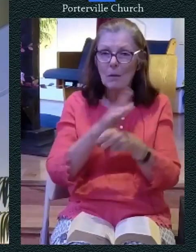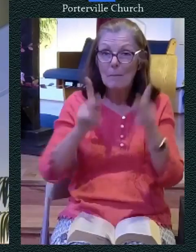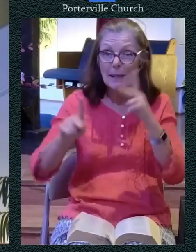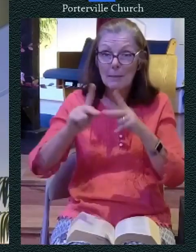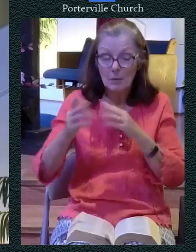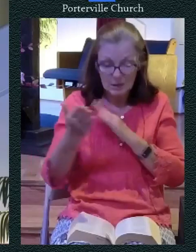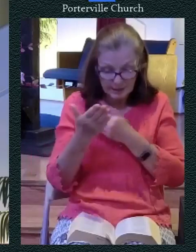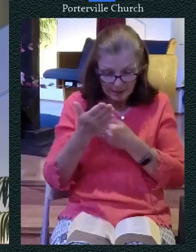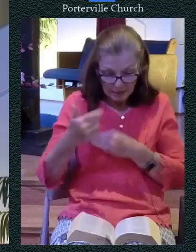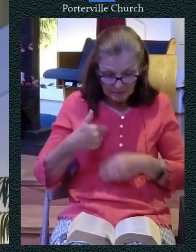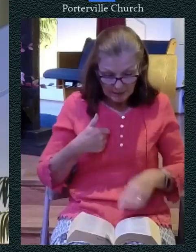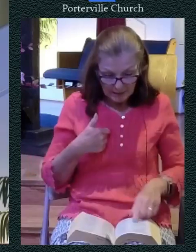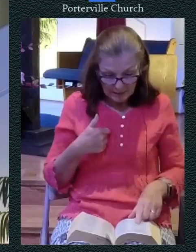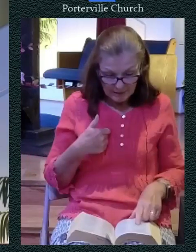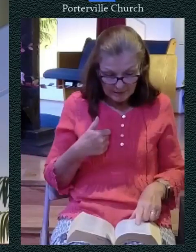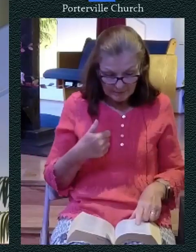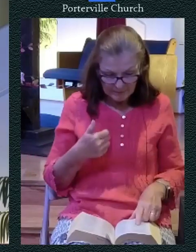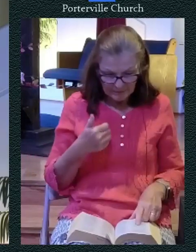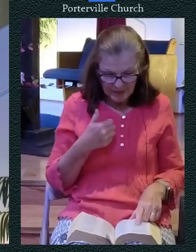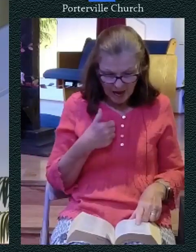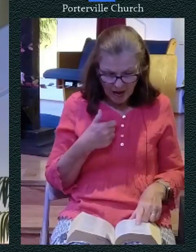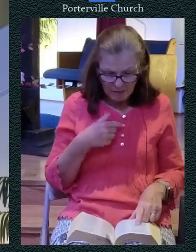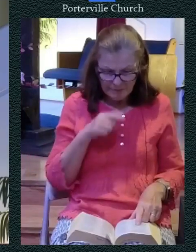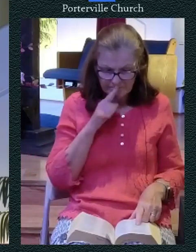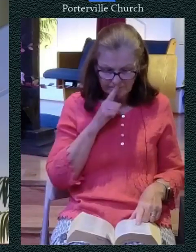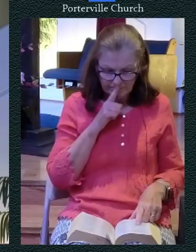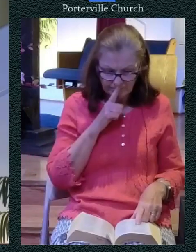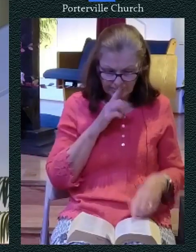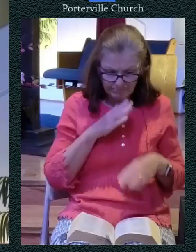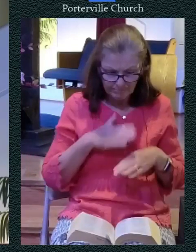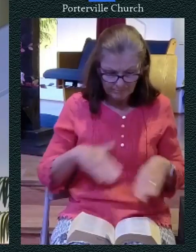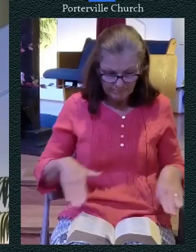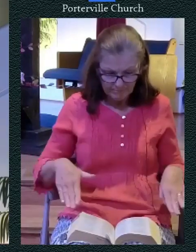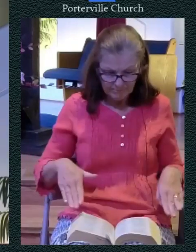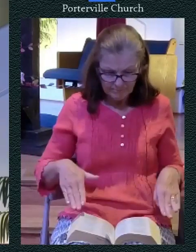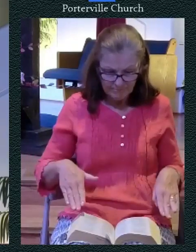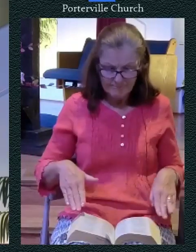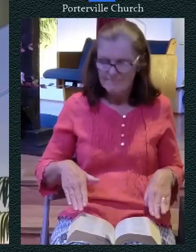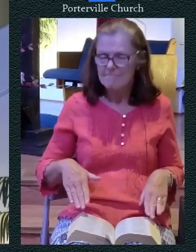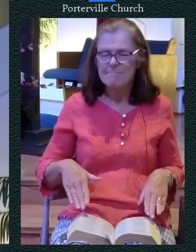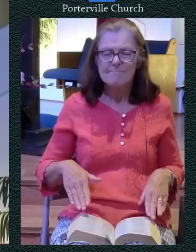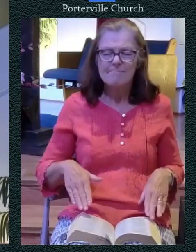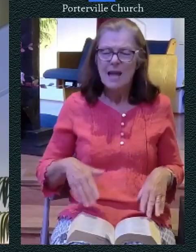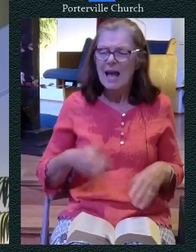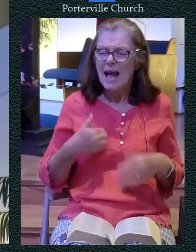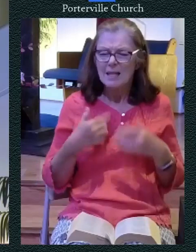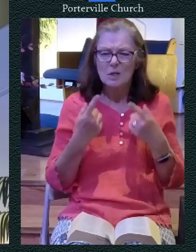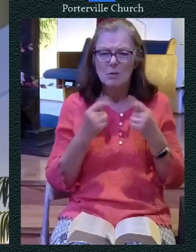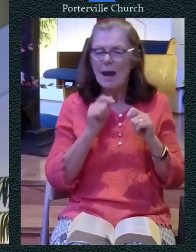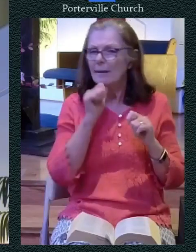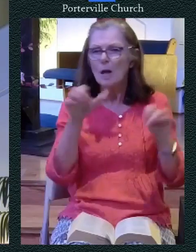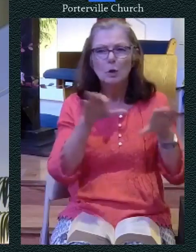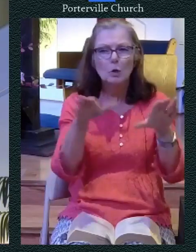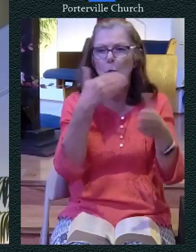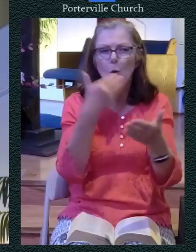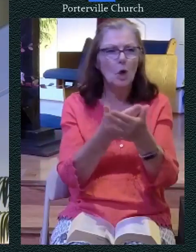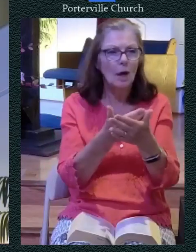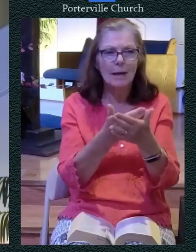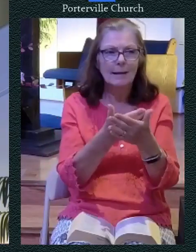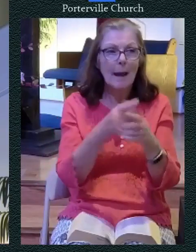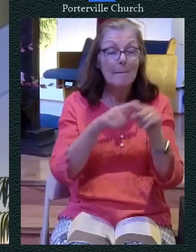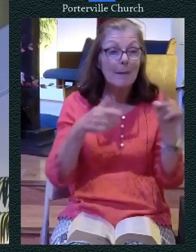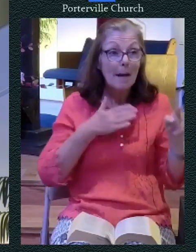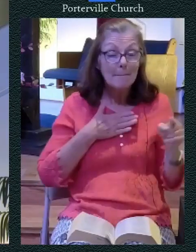I was mute and silent. I refrained even from good, and my sorrow grew